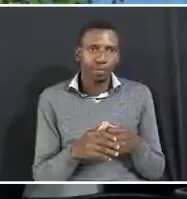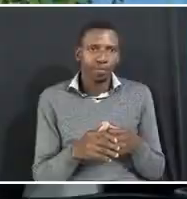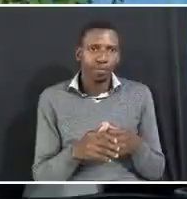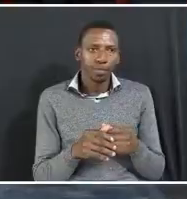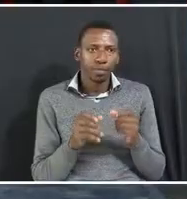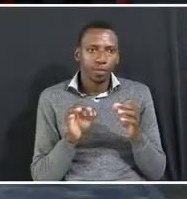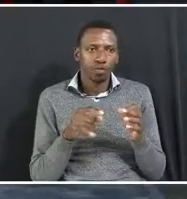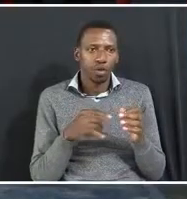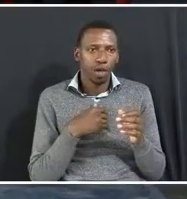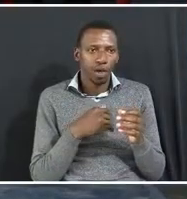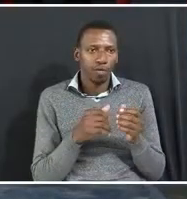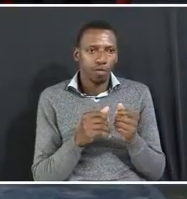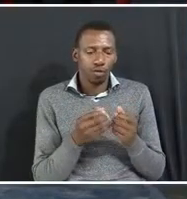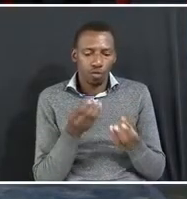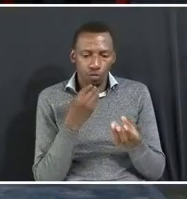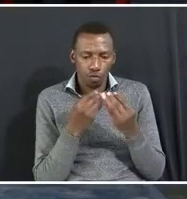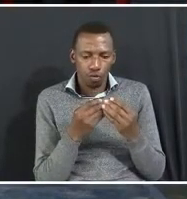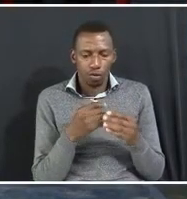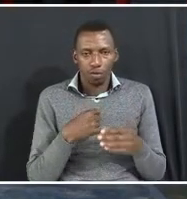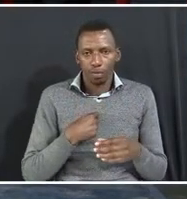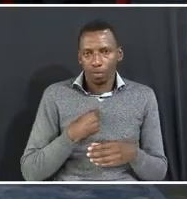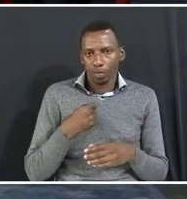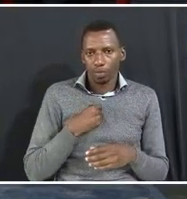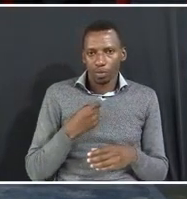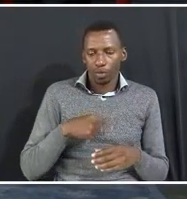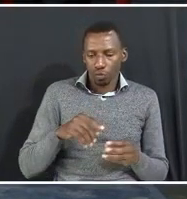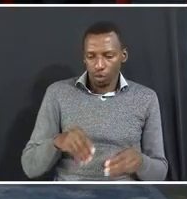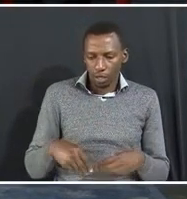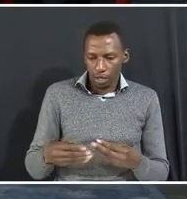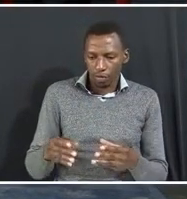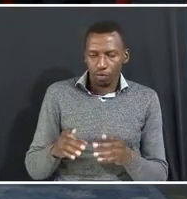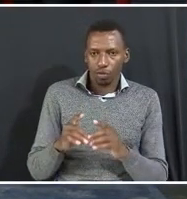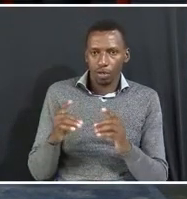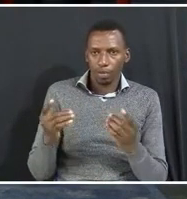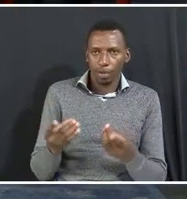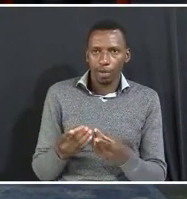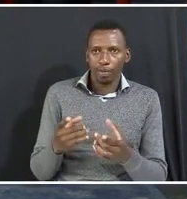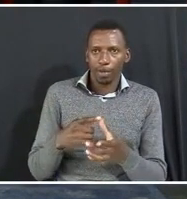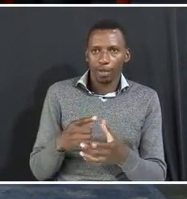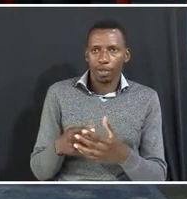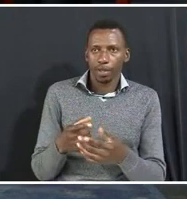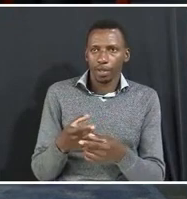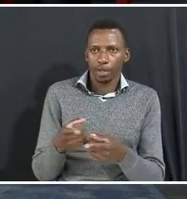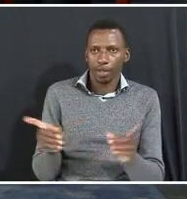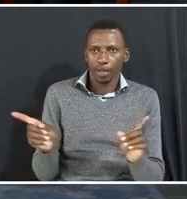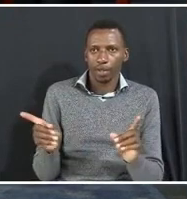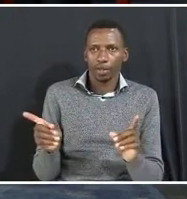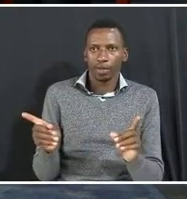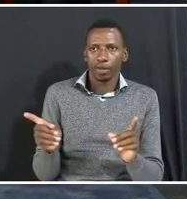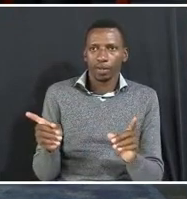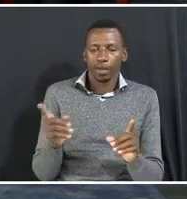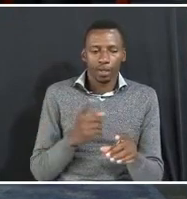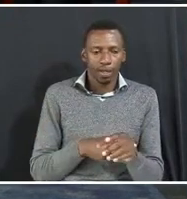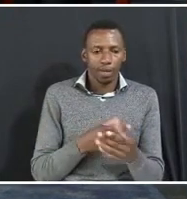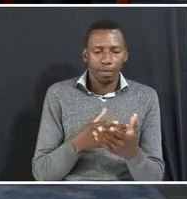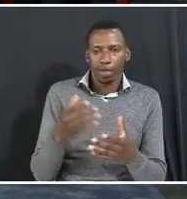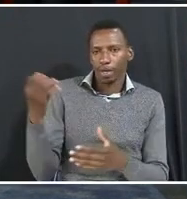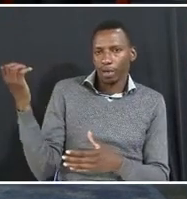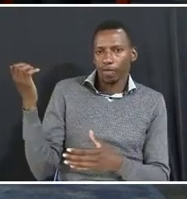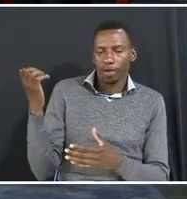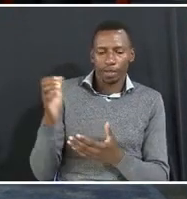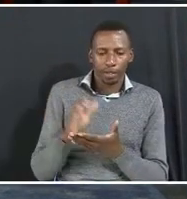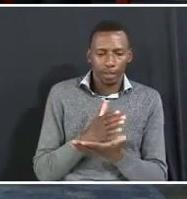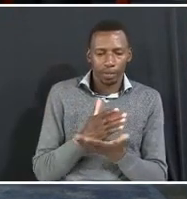if we have foodstuffs, we have clothings, we give them to the department so that they can go, even as they evangelize, they share